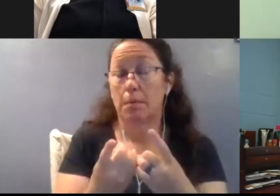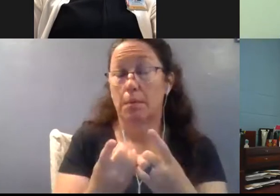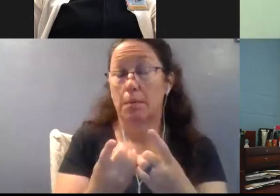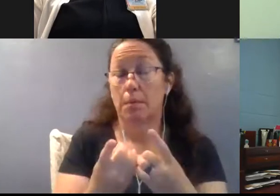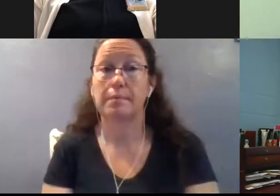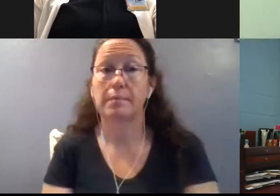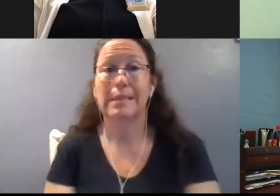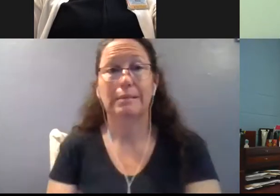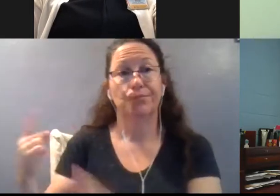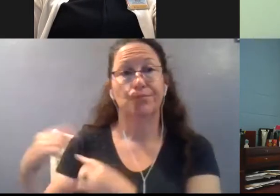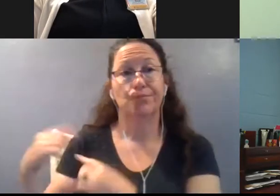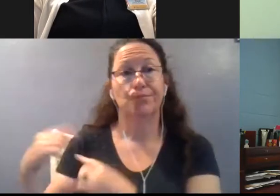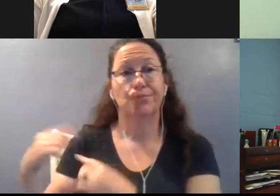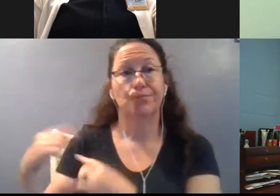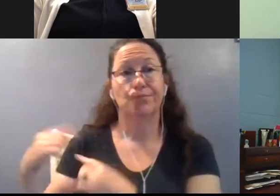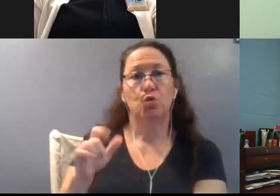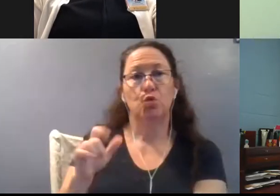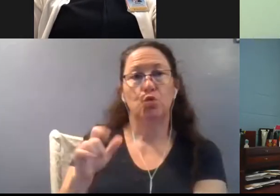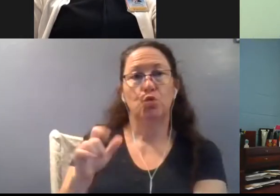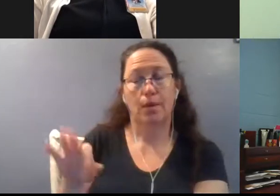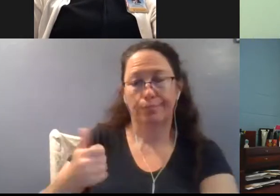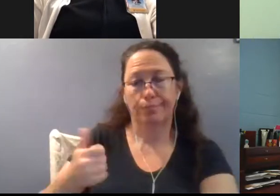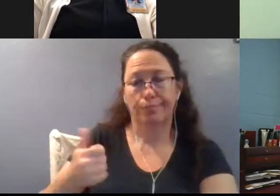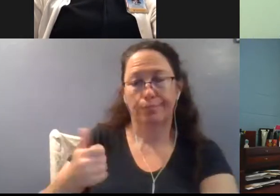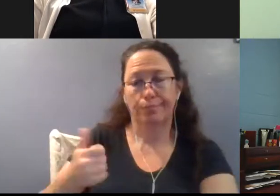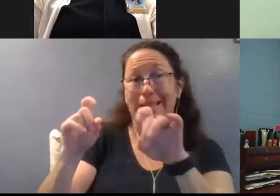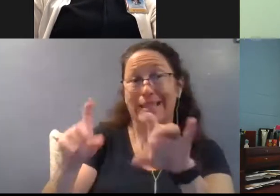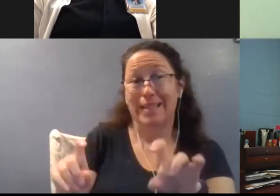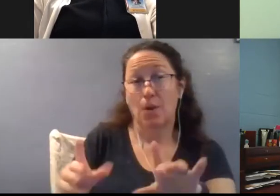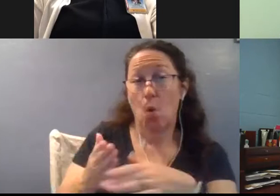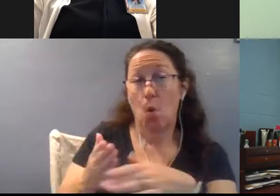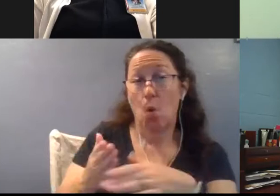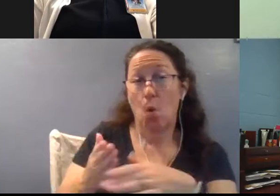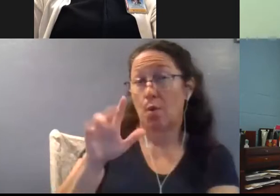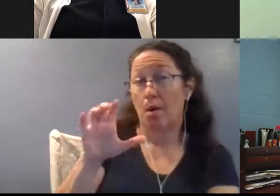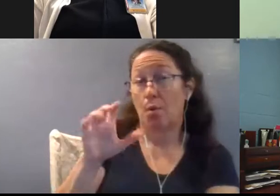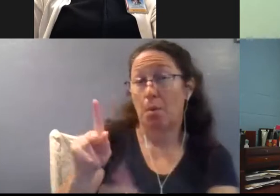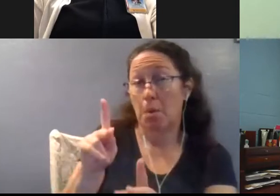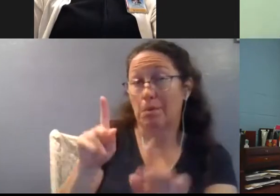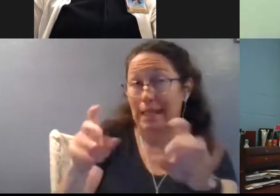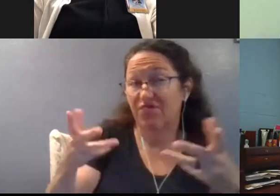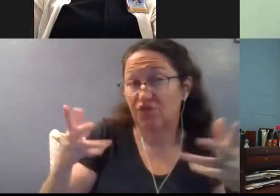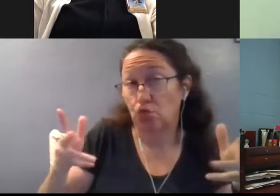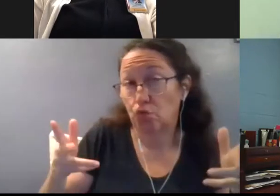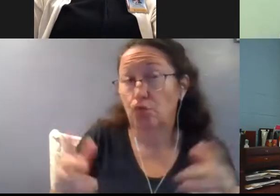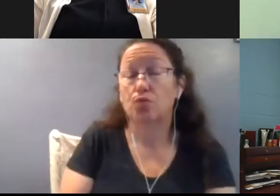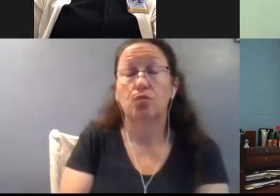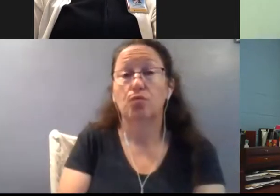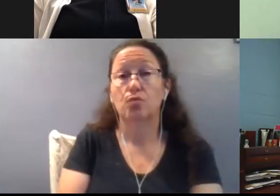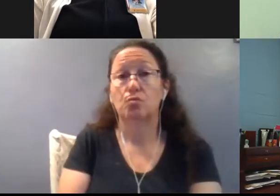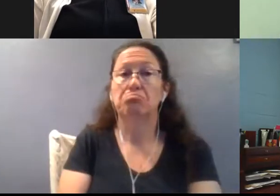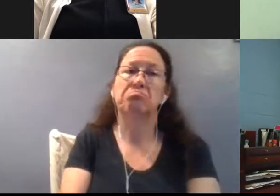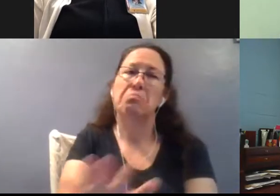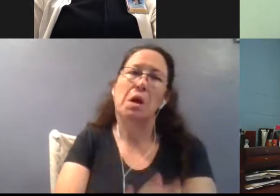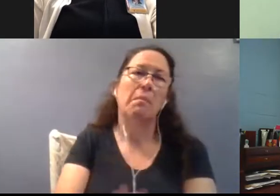June 29th, when the site began, they have now tested over 2,300 people. And that is an average of